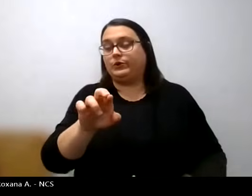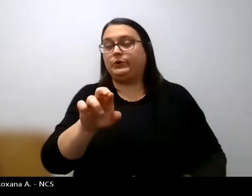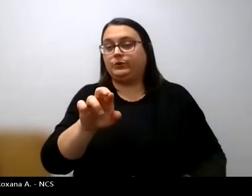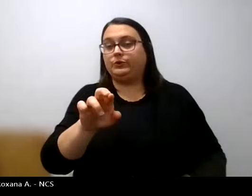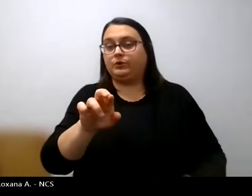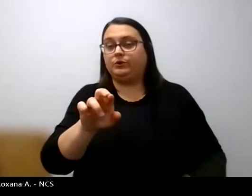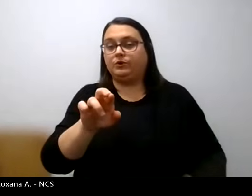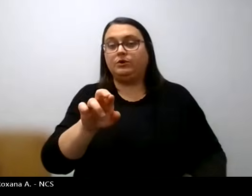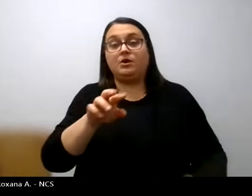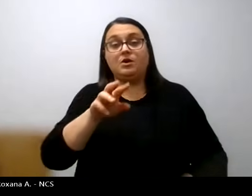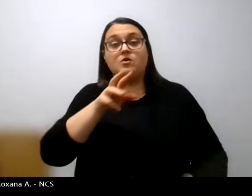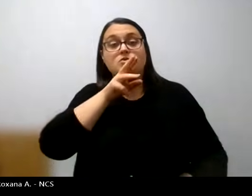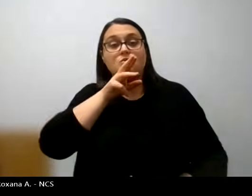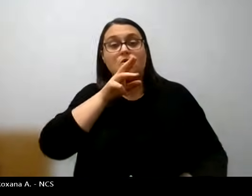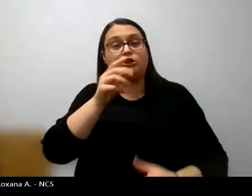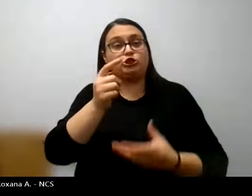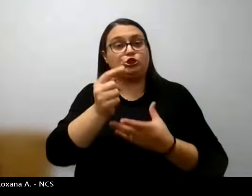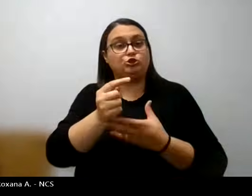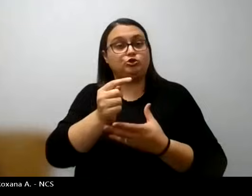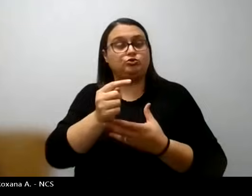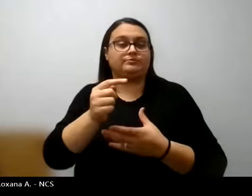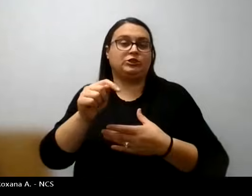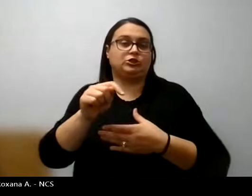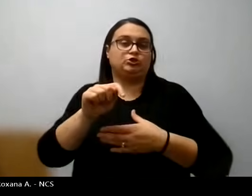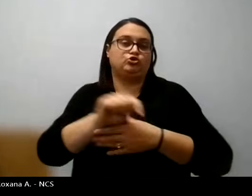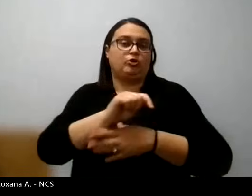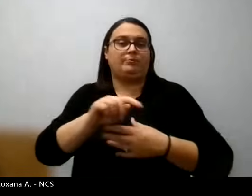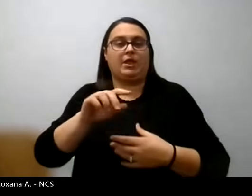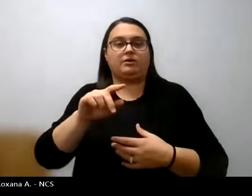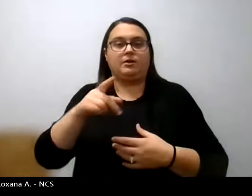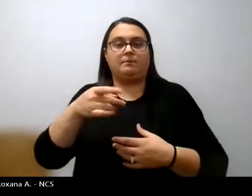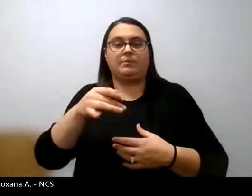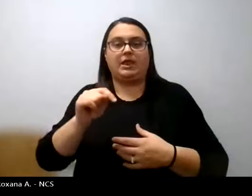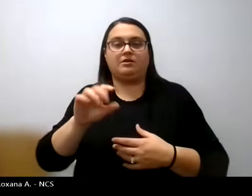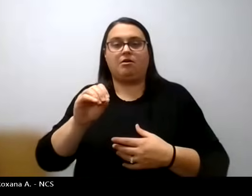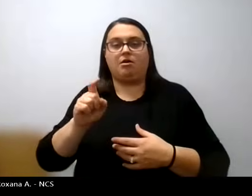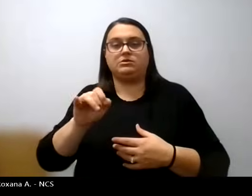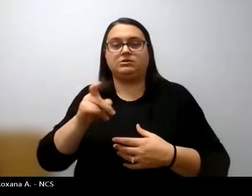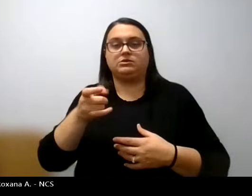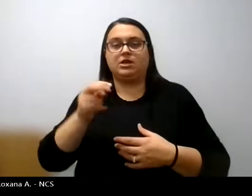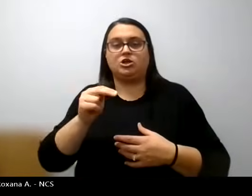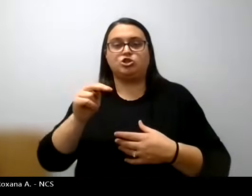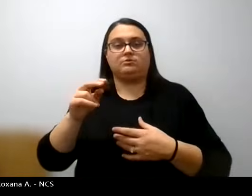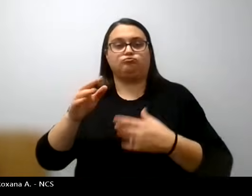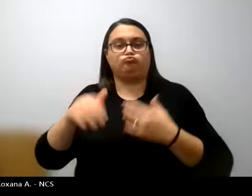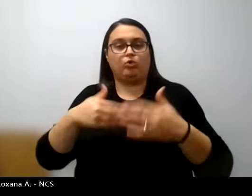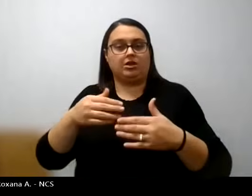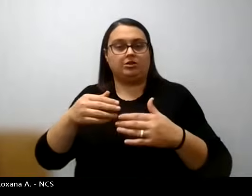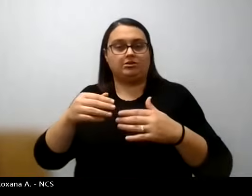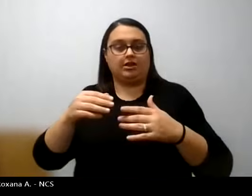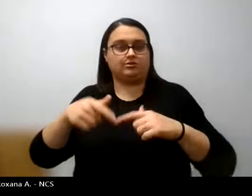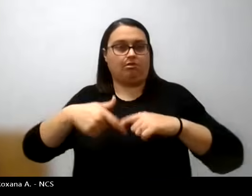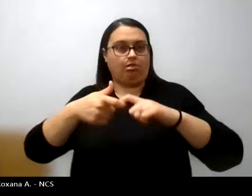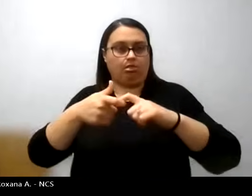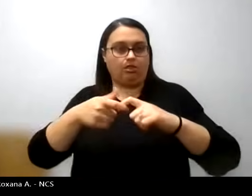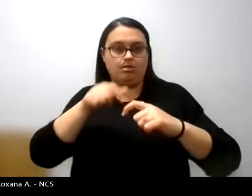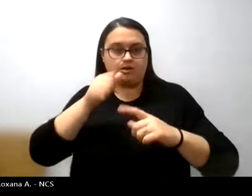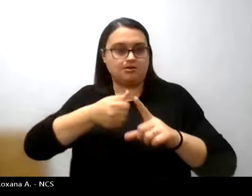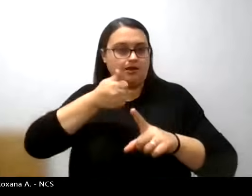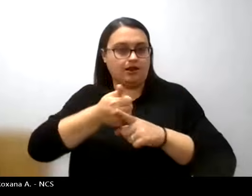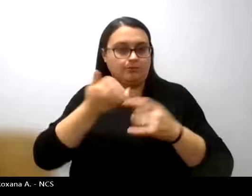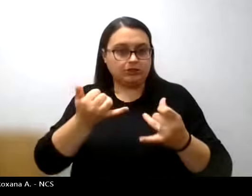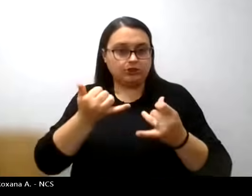The water treatment plant's oxidation treatment process is offline. I've been told this is not a factor in today's incident.